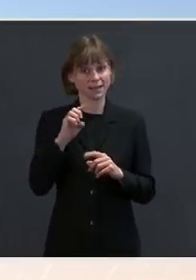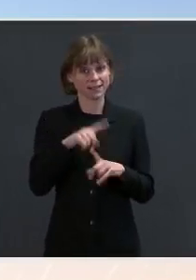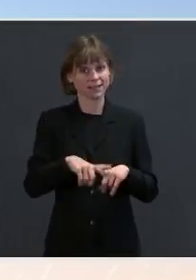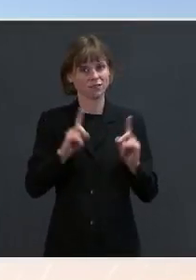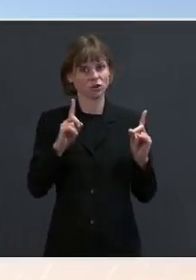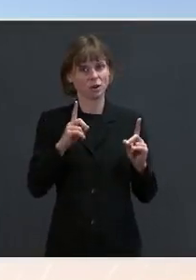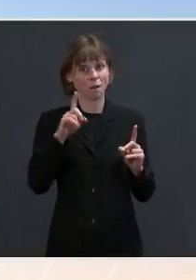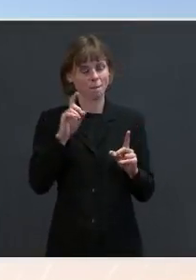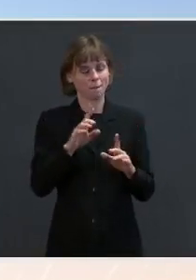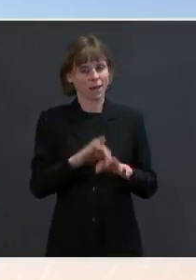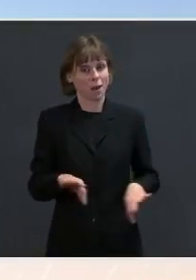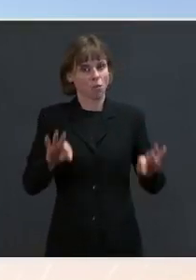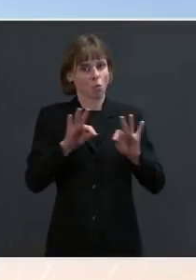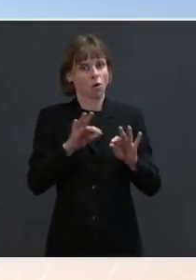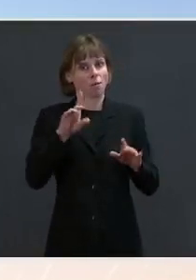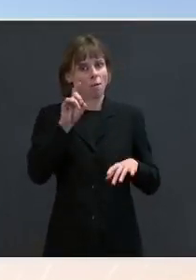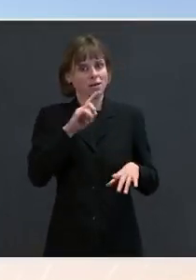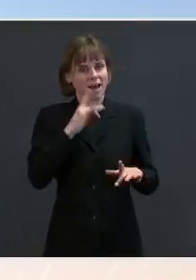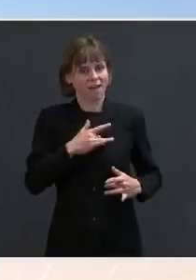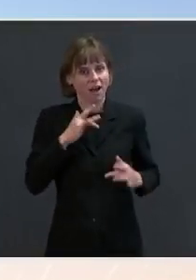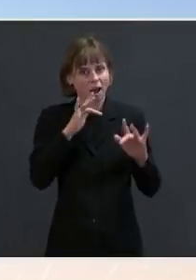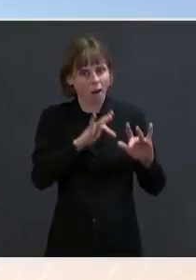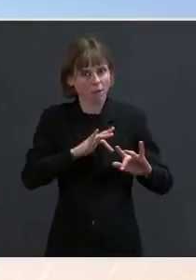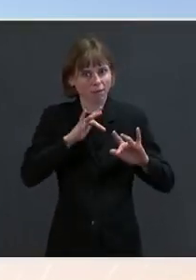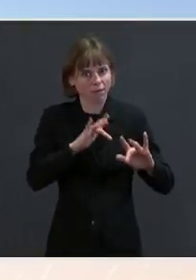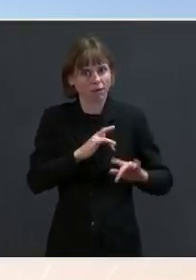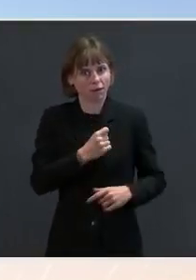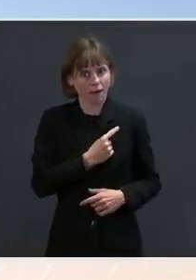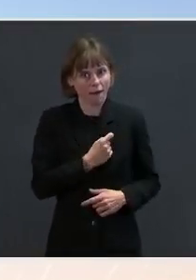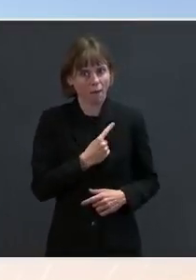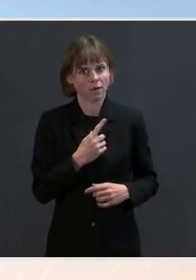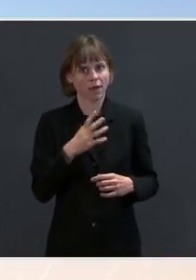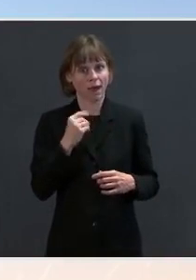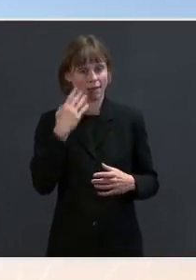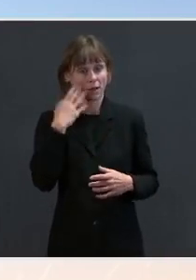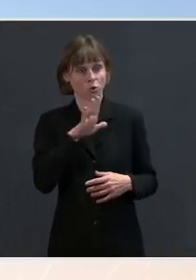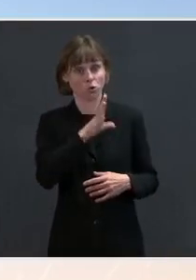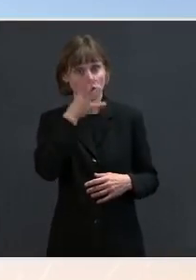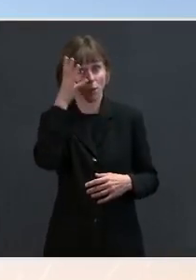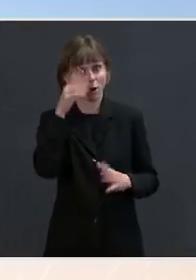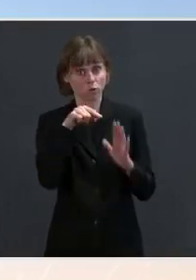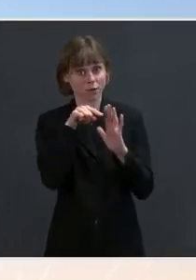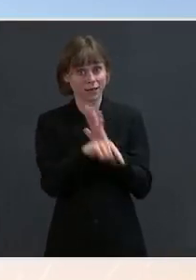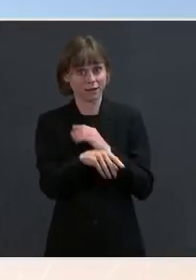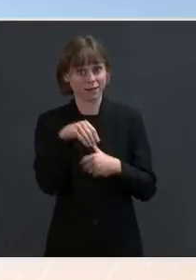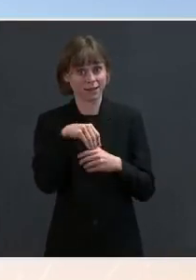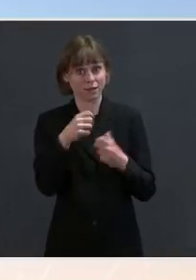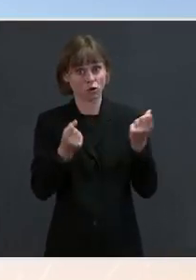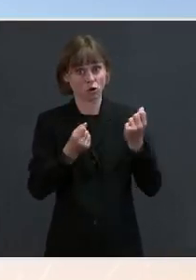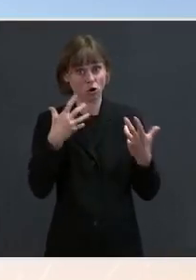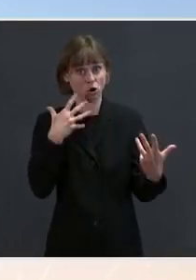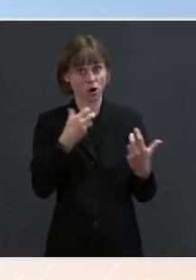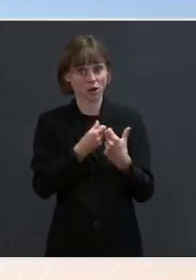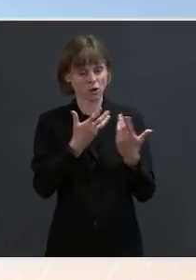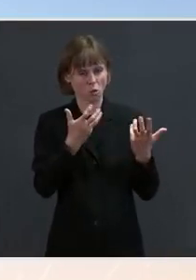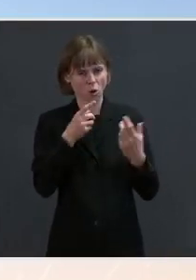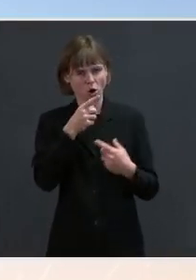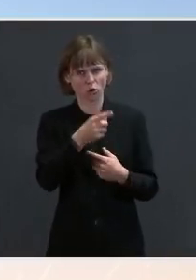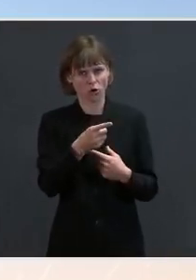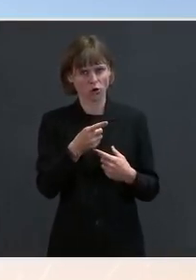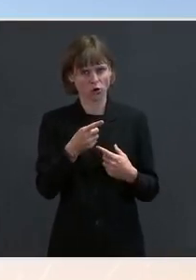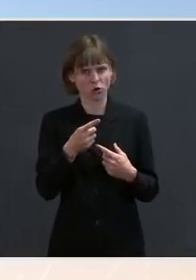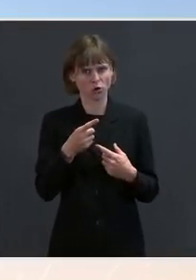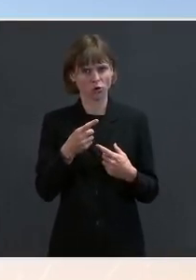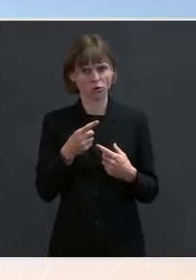empathy, and certainly the Dunn family, the parents of the boy who was killed in the car accident, would very much like for Anne Sekulis to return to the UK